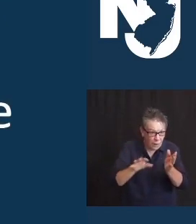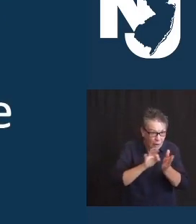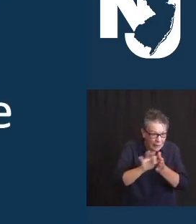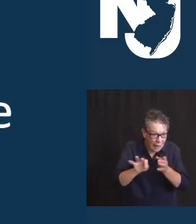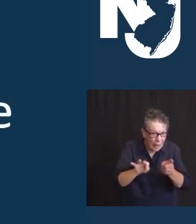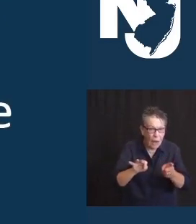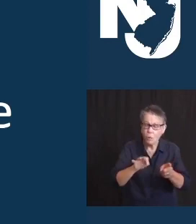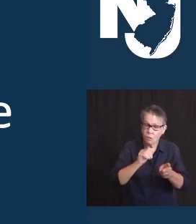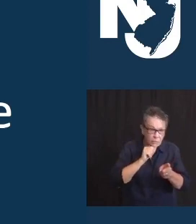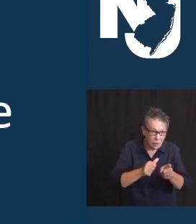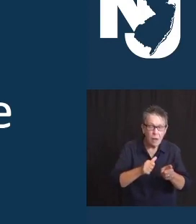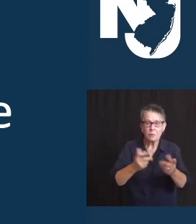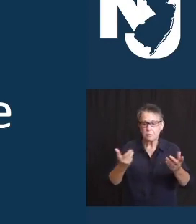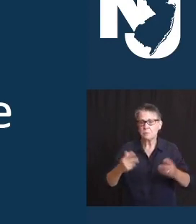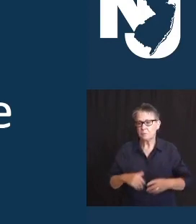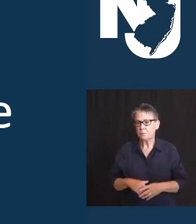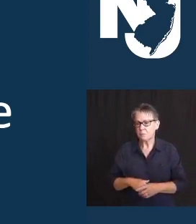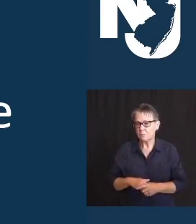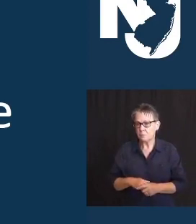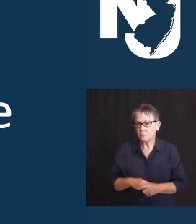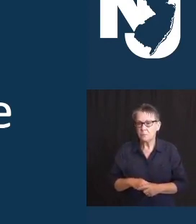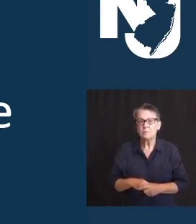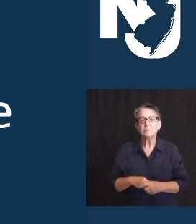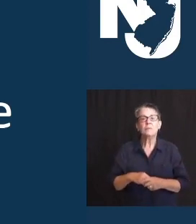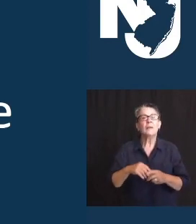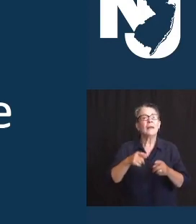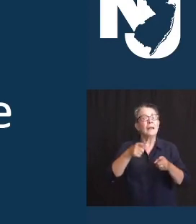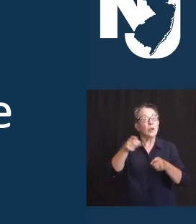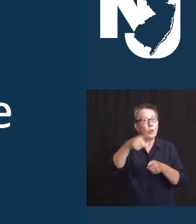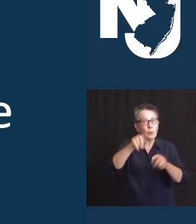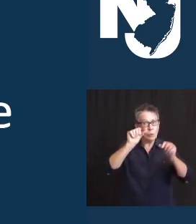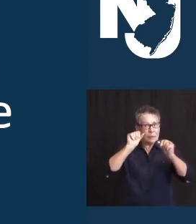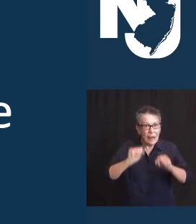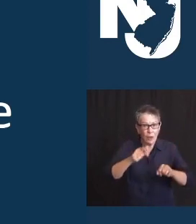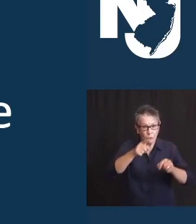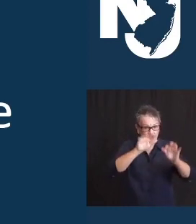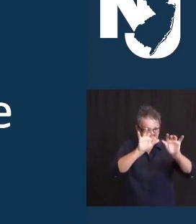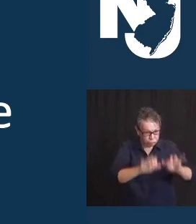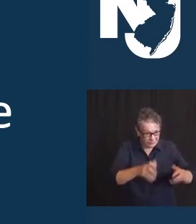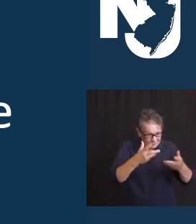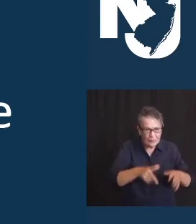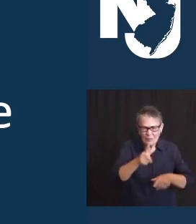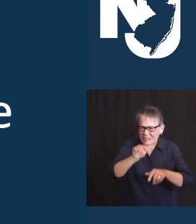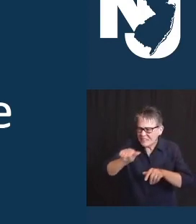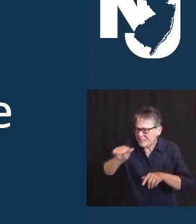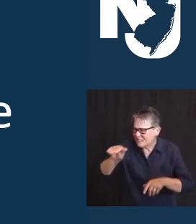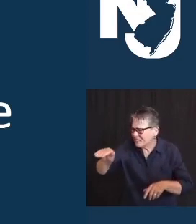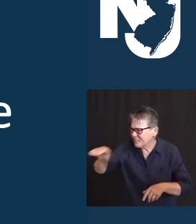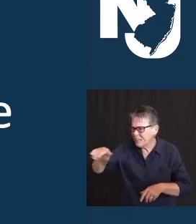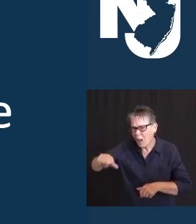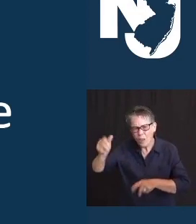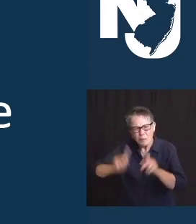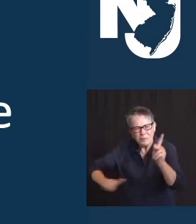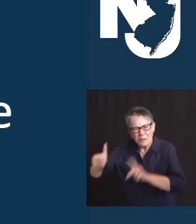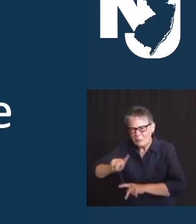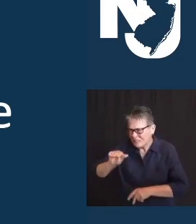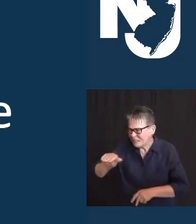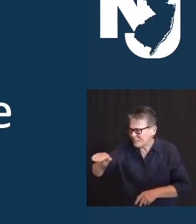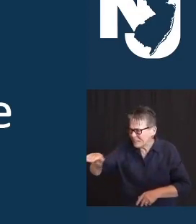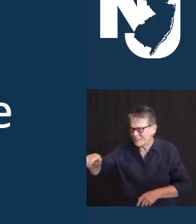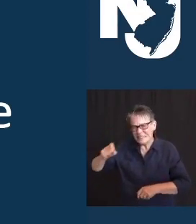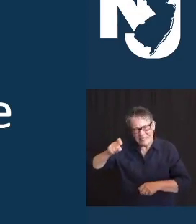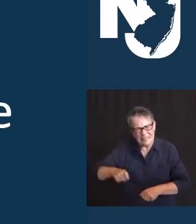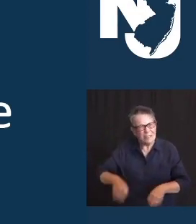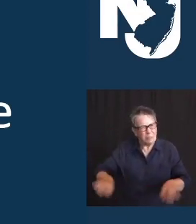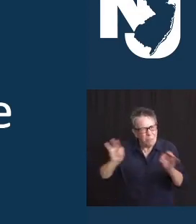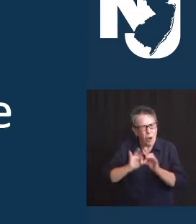too. We know New Jersey was undercounted in 2010, and because of that, we have lost out on literally billions and billions of dollars of